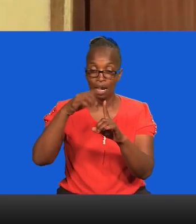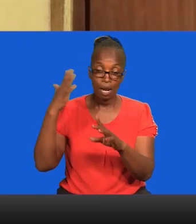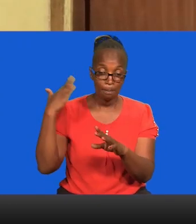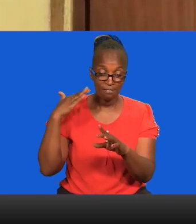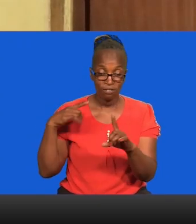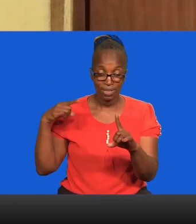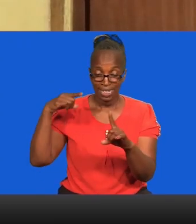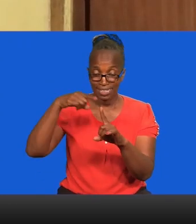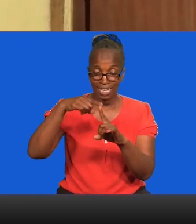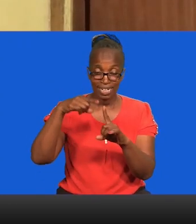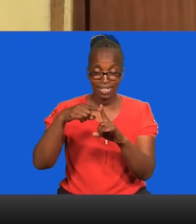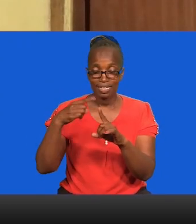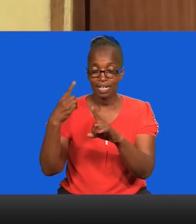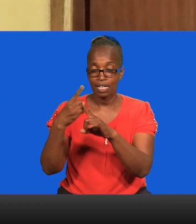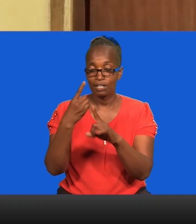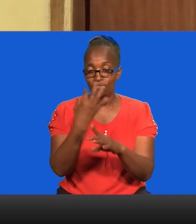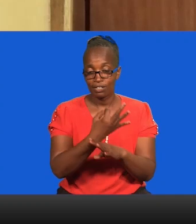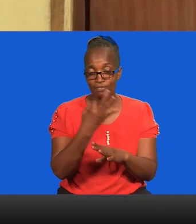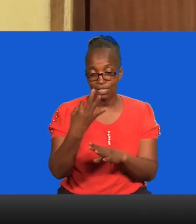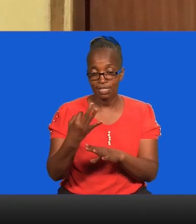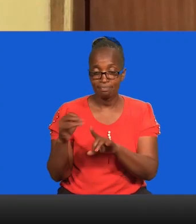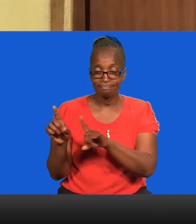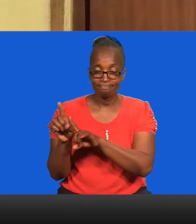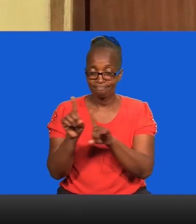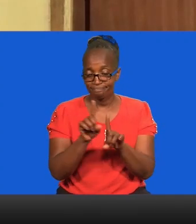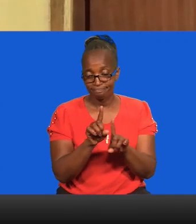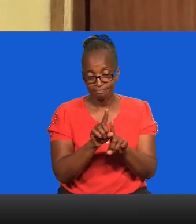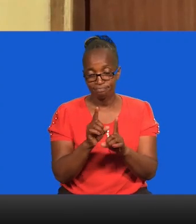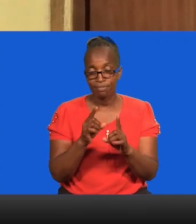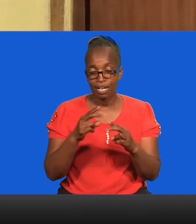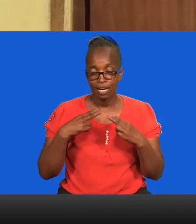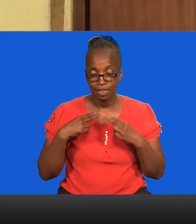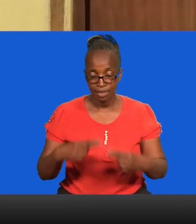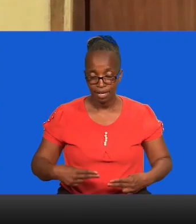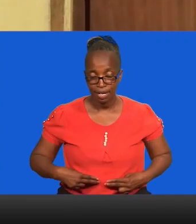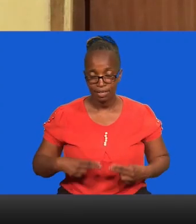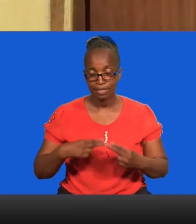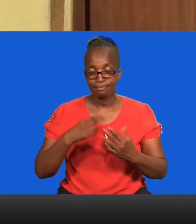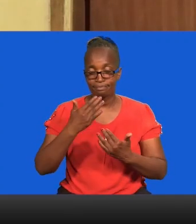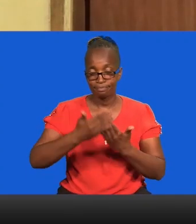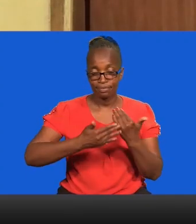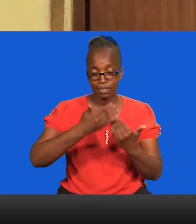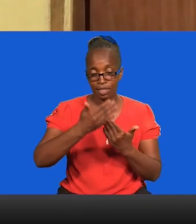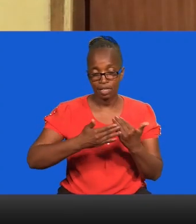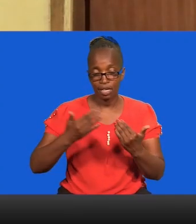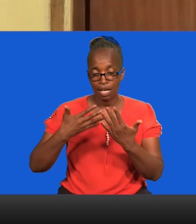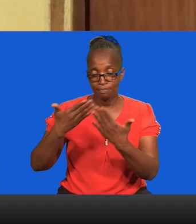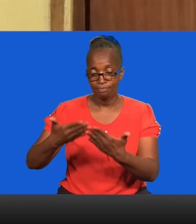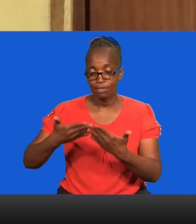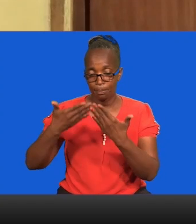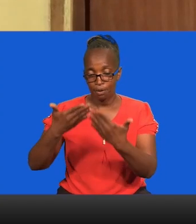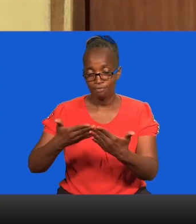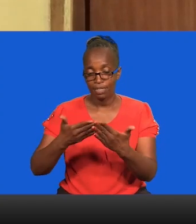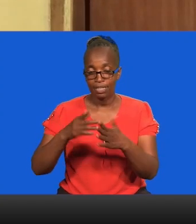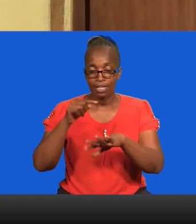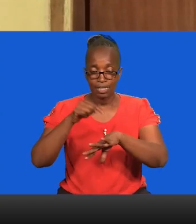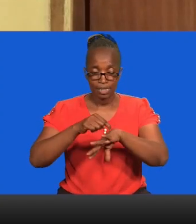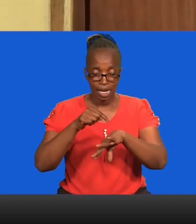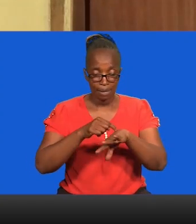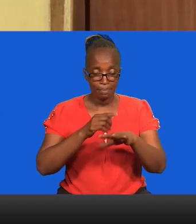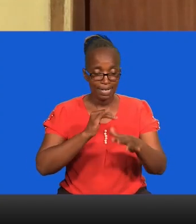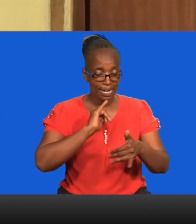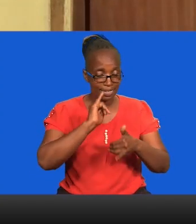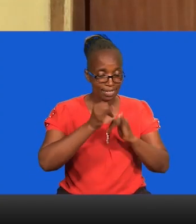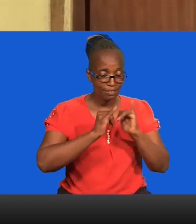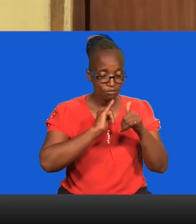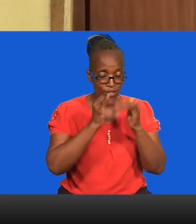they targeted specific facilities and also the healthcare providers. So after we had been interviewed,